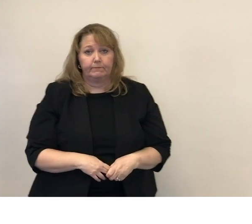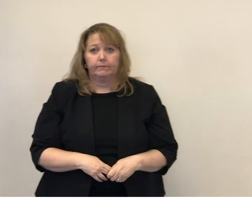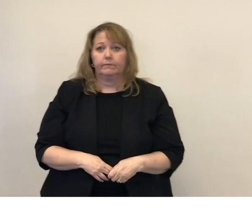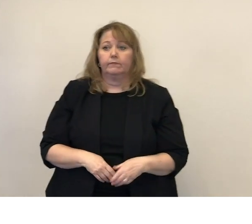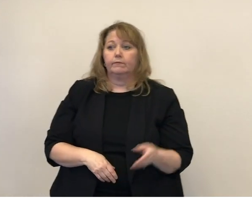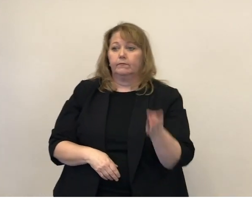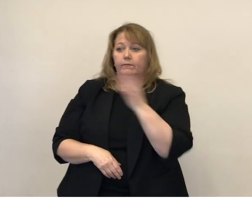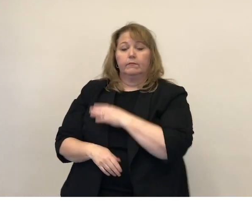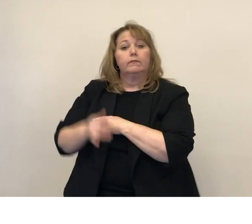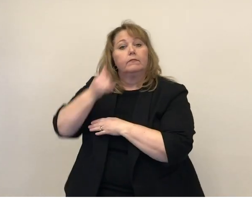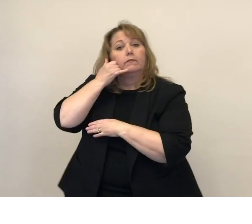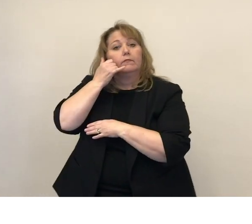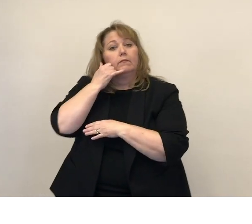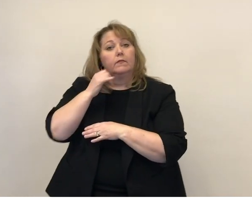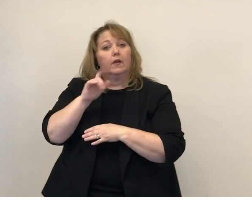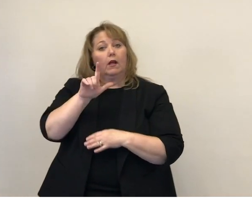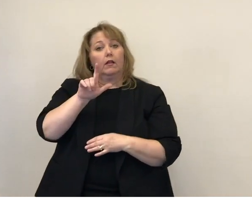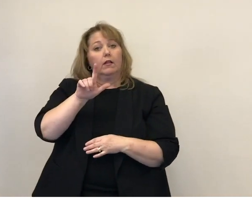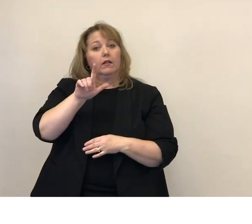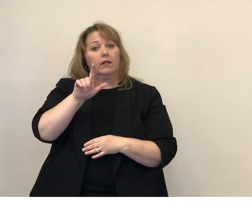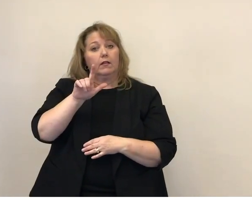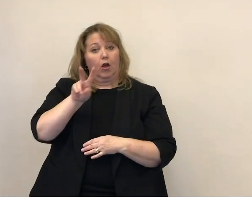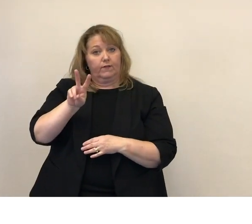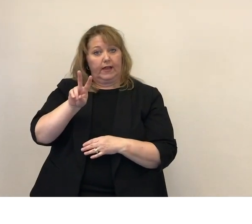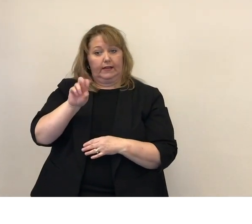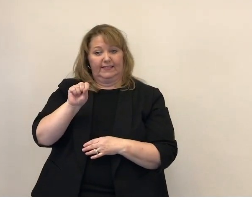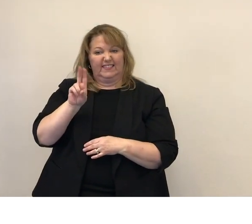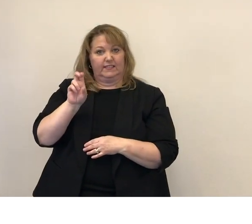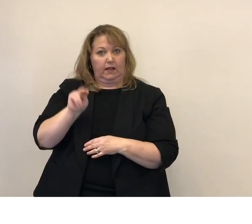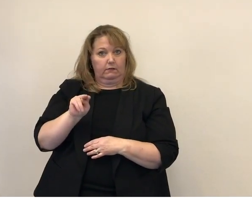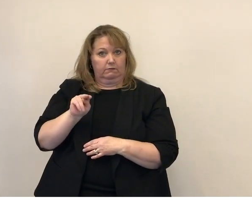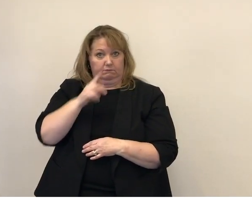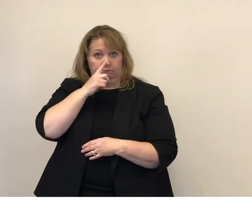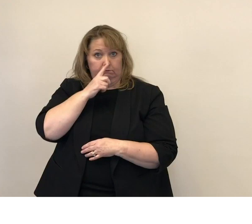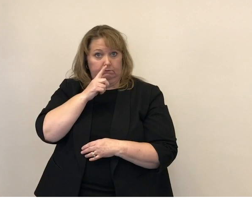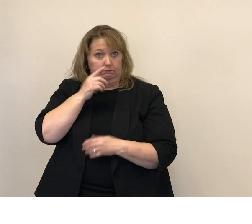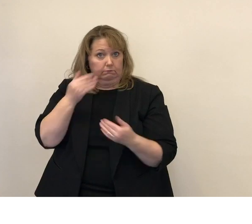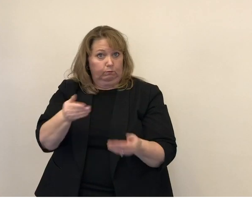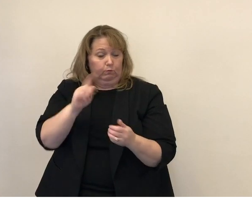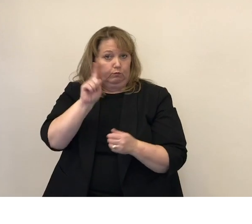Las Vegas Sun, if you're on the line, could you please unmute yourself and ask your question?